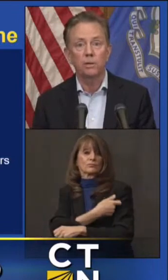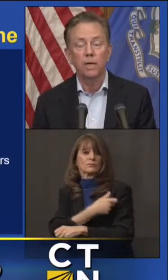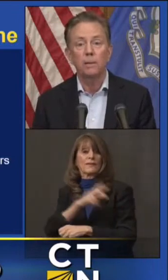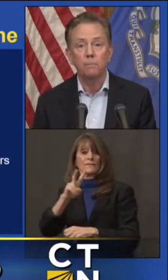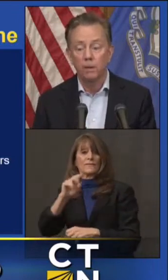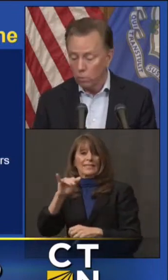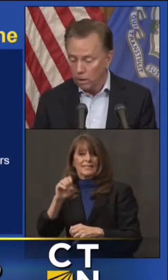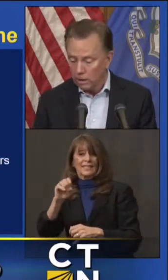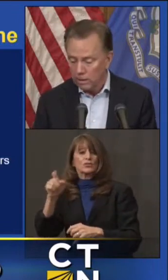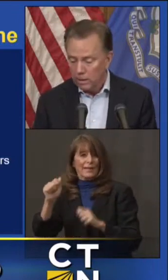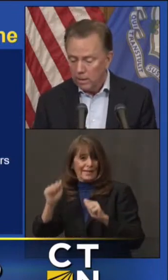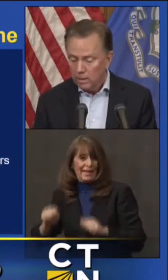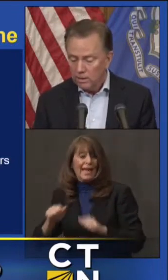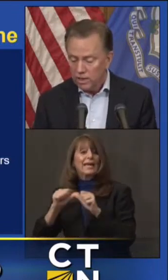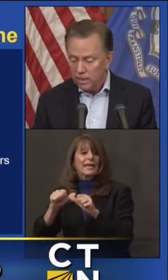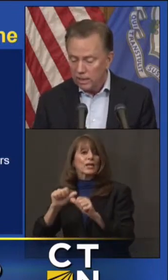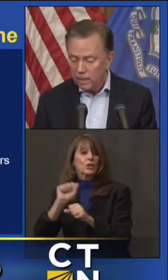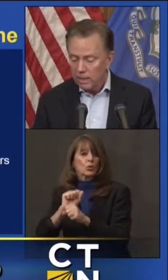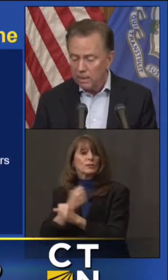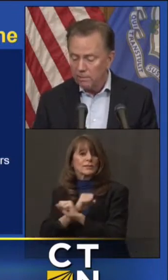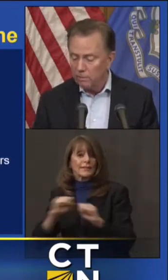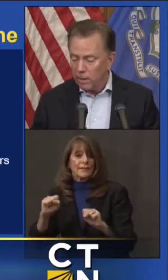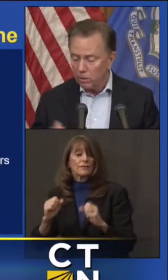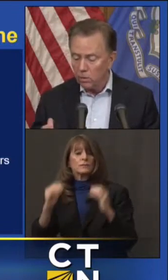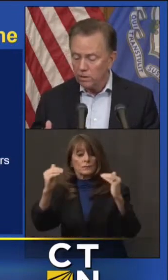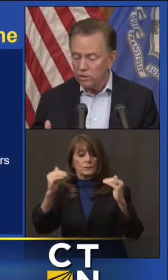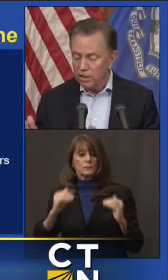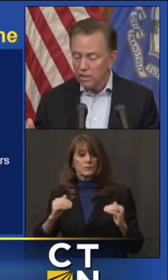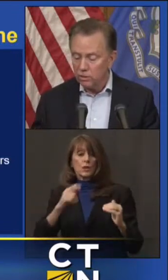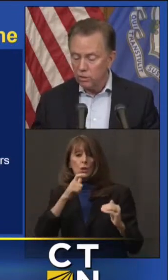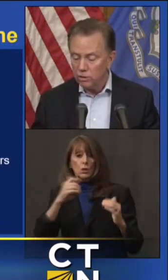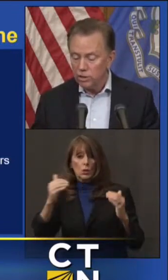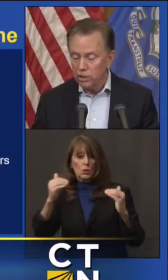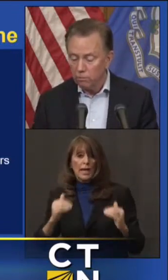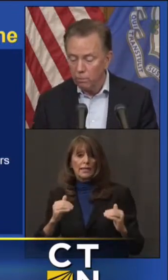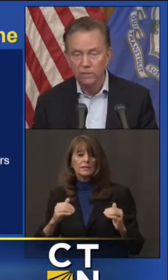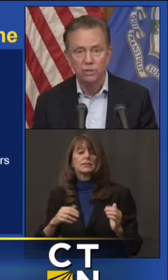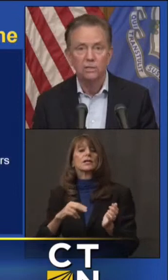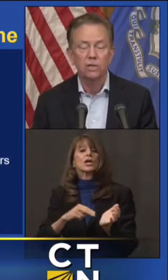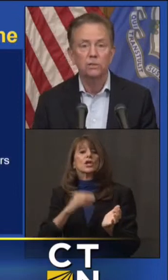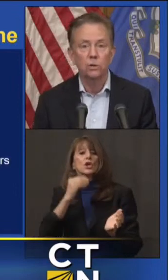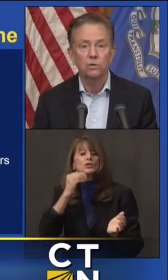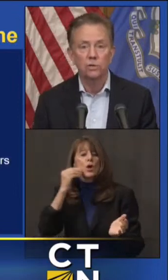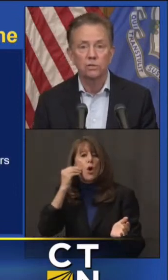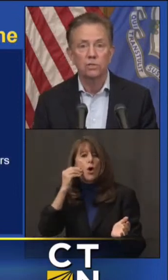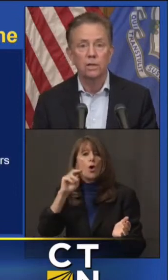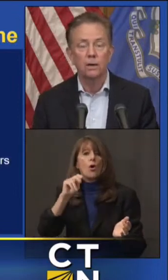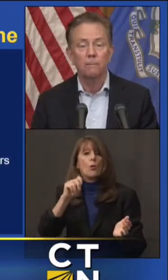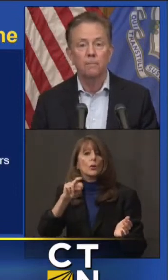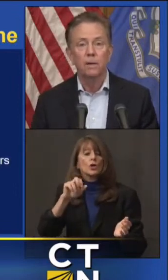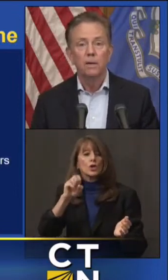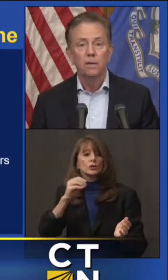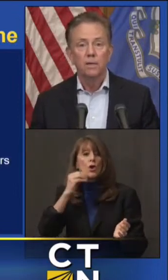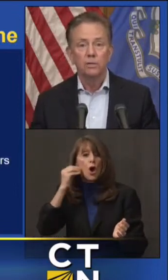able to keep at work. Secondly, and right alongside are nursing home residents and nurses,